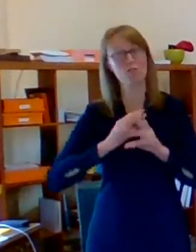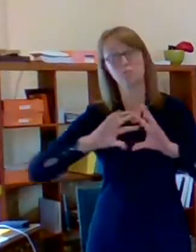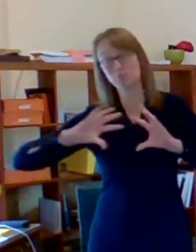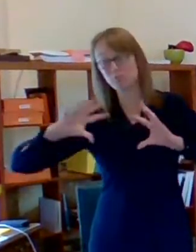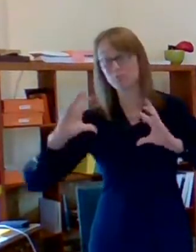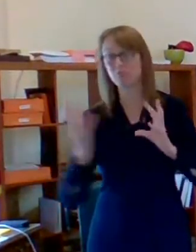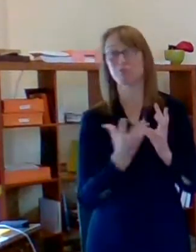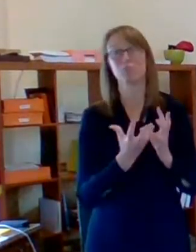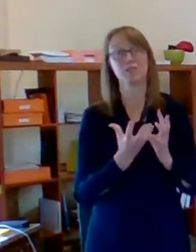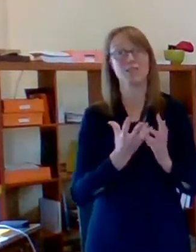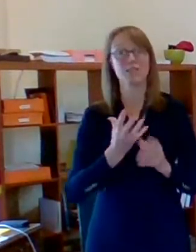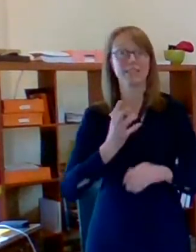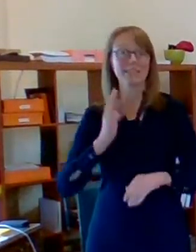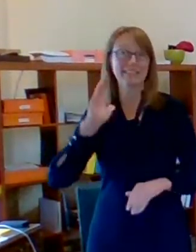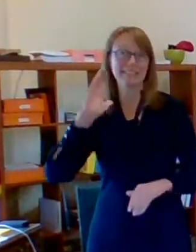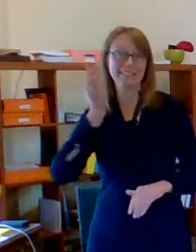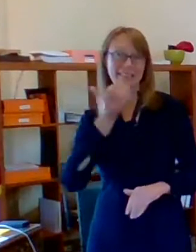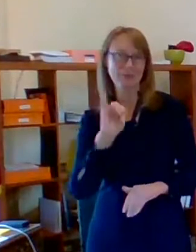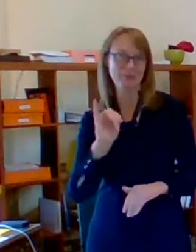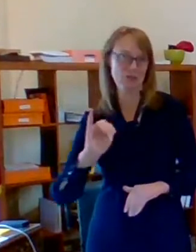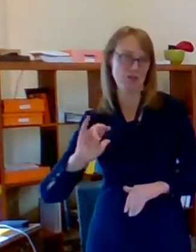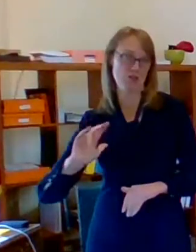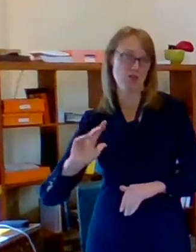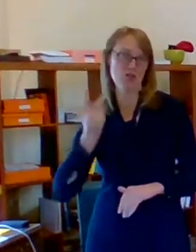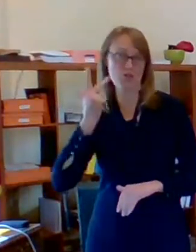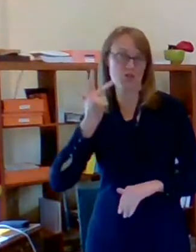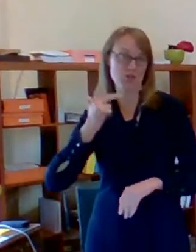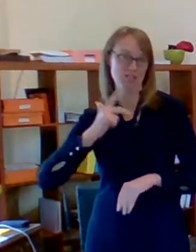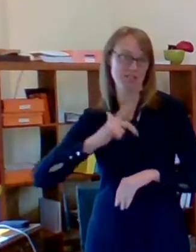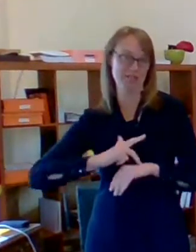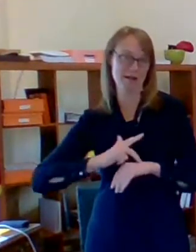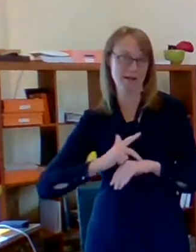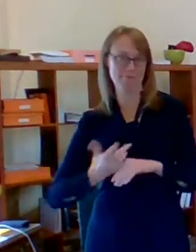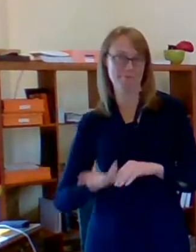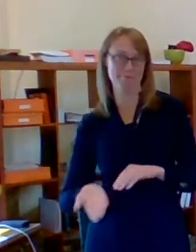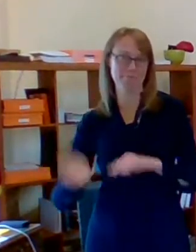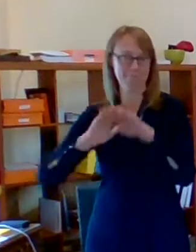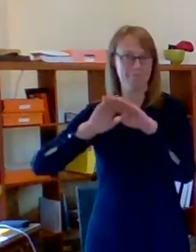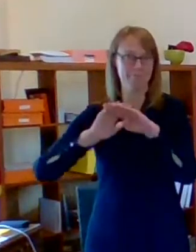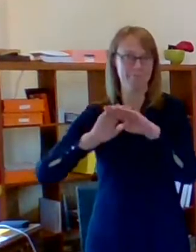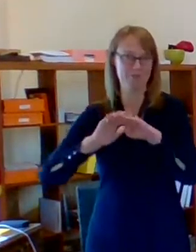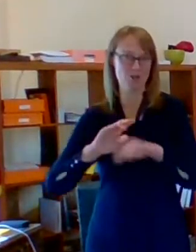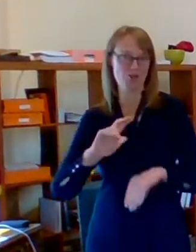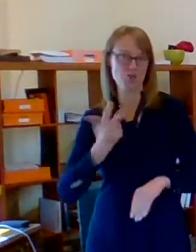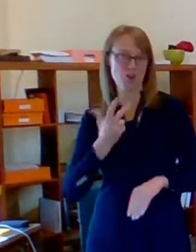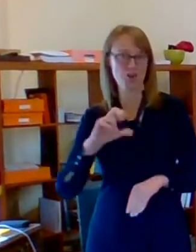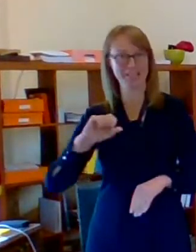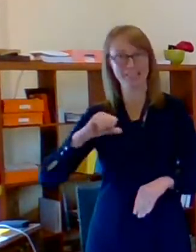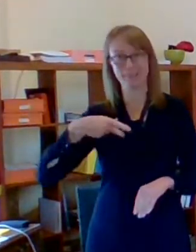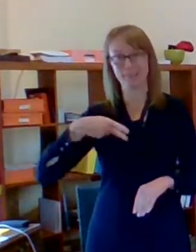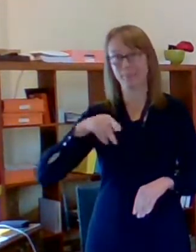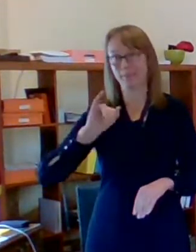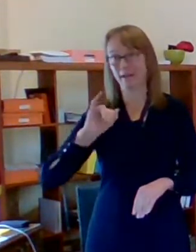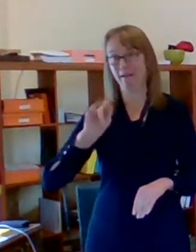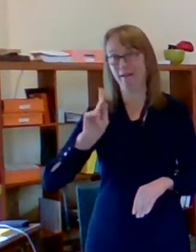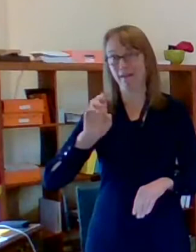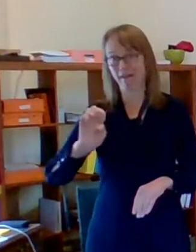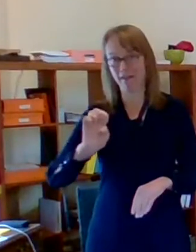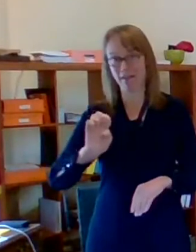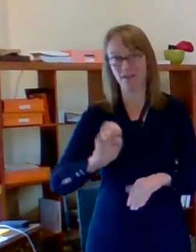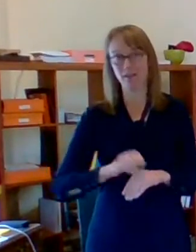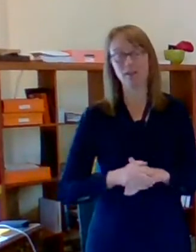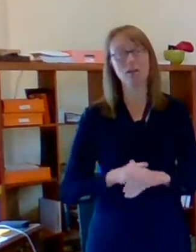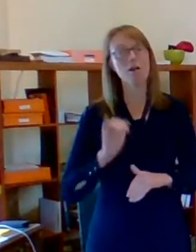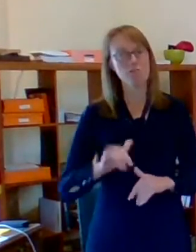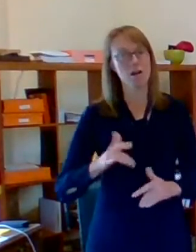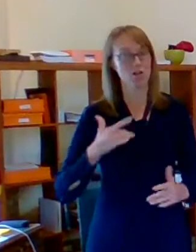of a third spike. And so that's very concerning. And there's only